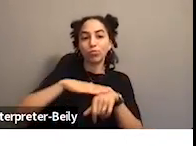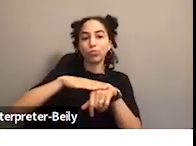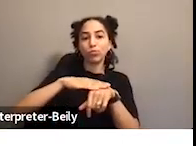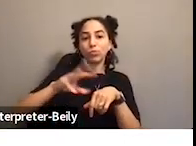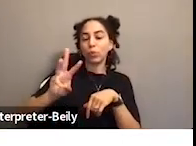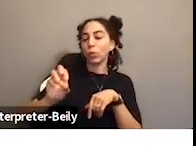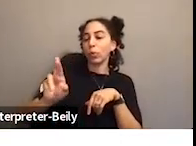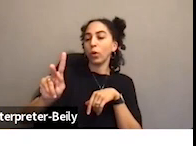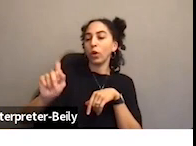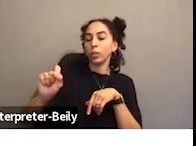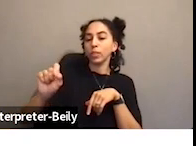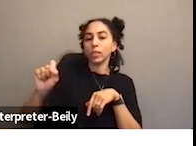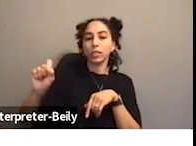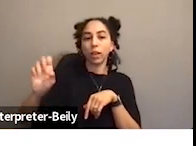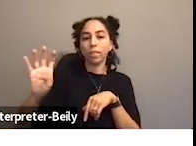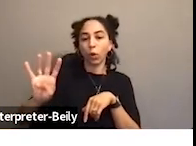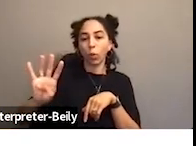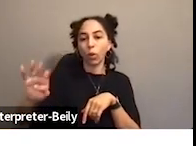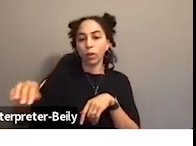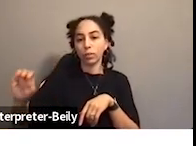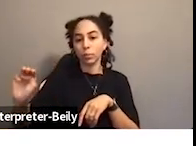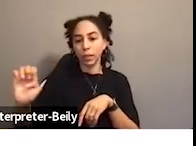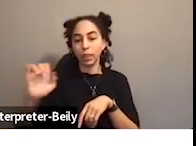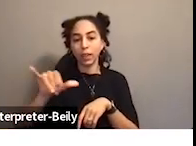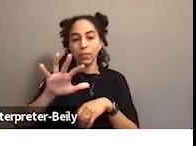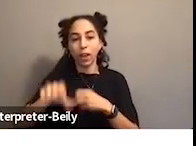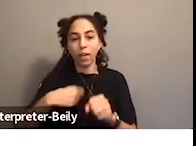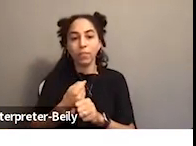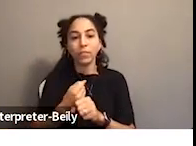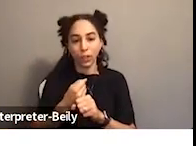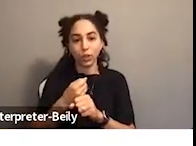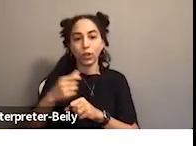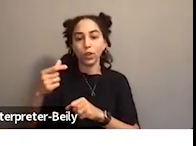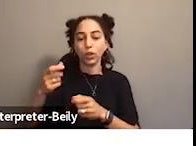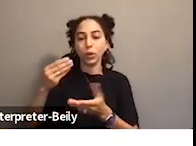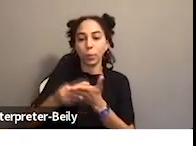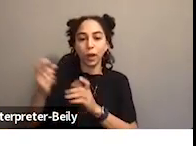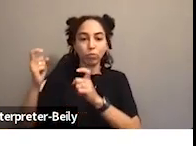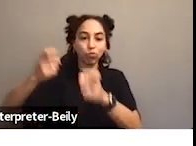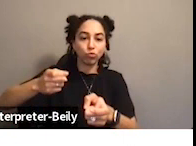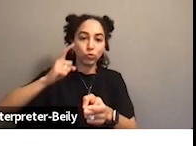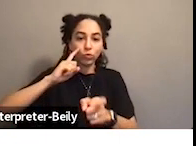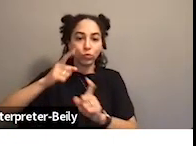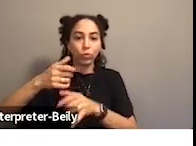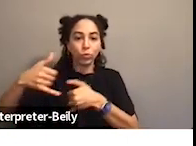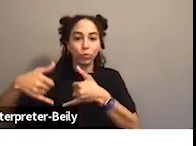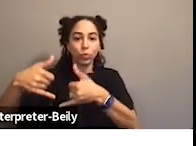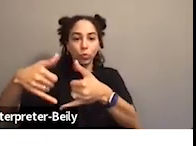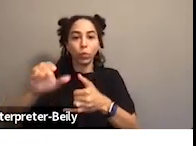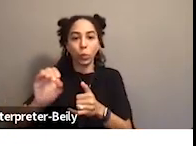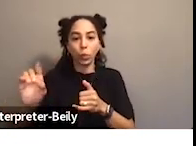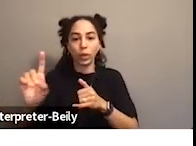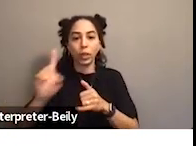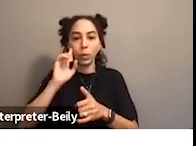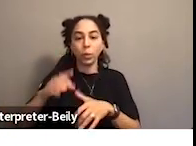for Me, which is a 5-year federal grant that Opportunities for Ohioans with Disabilities received, and we're partnering with them to